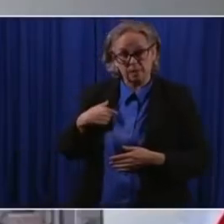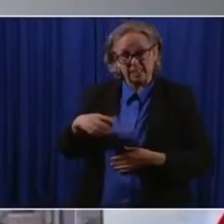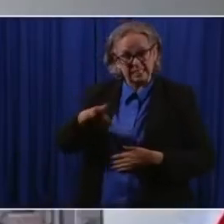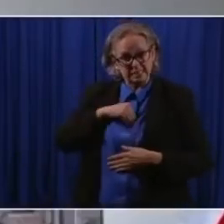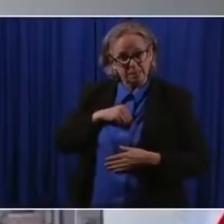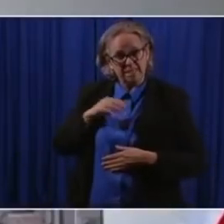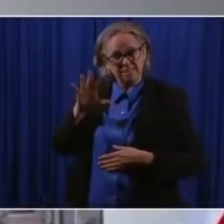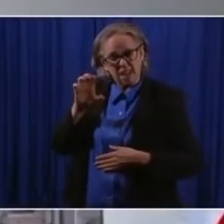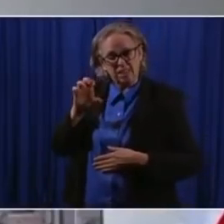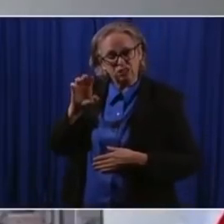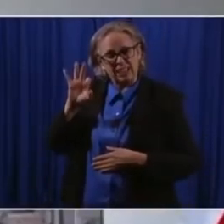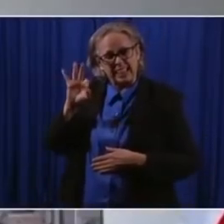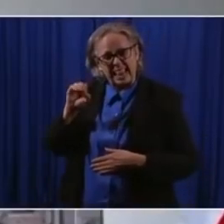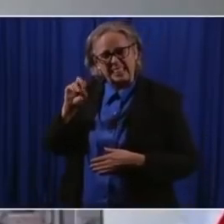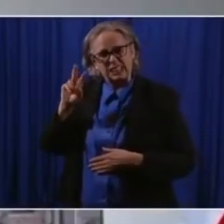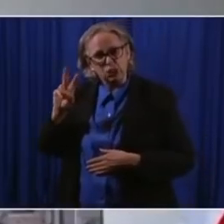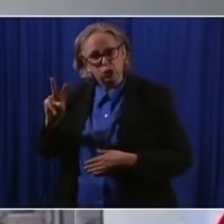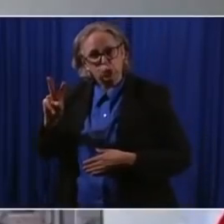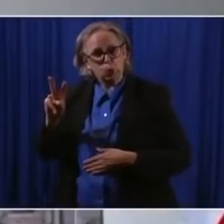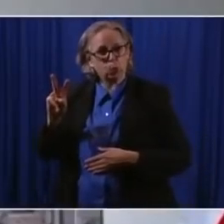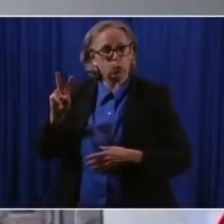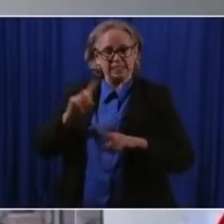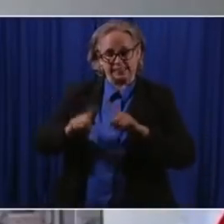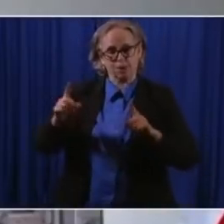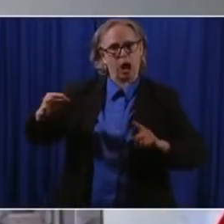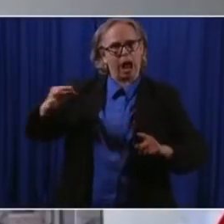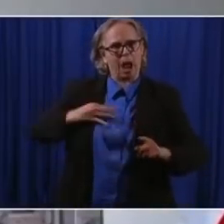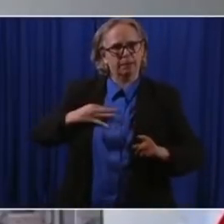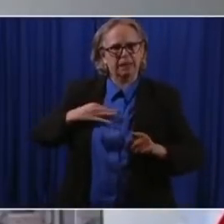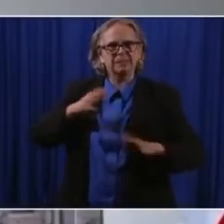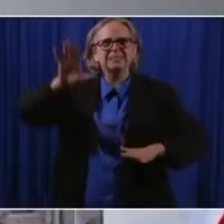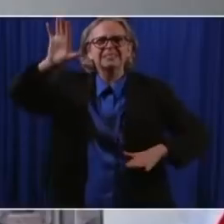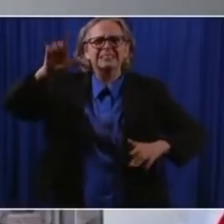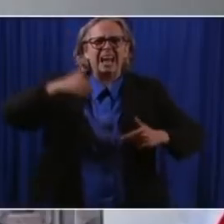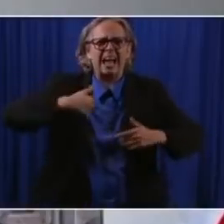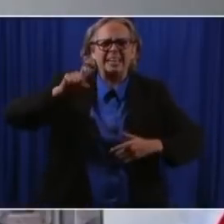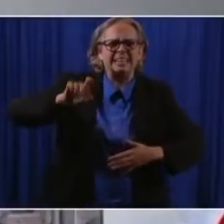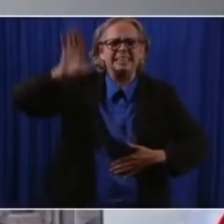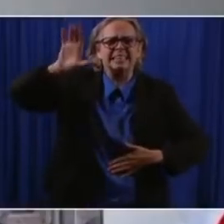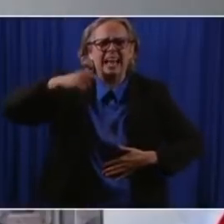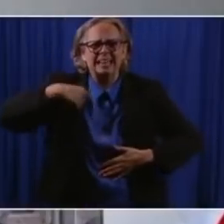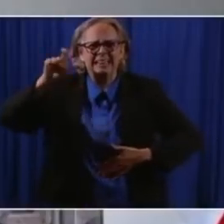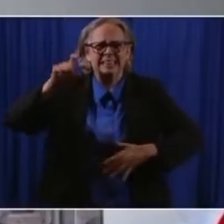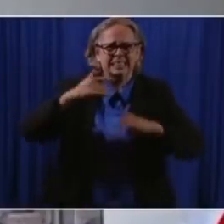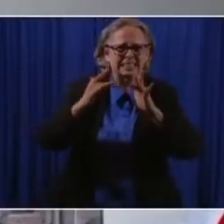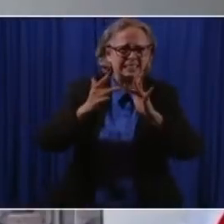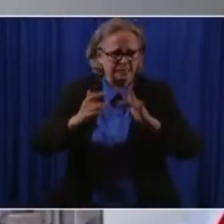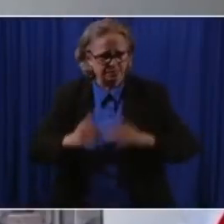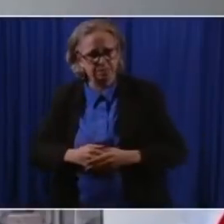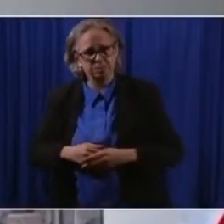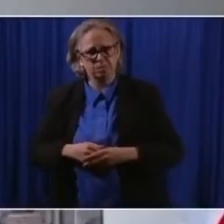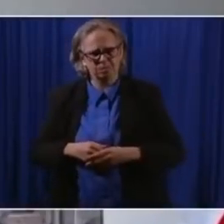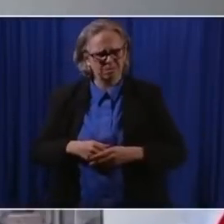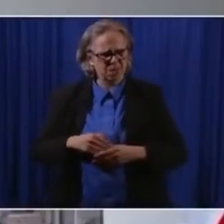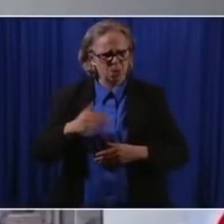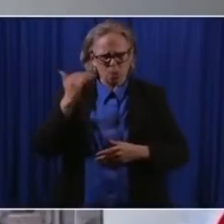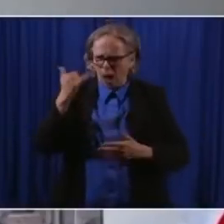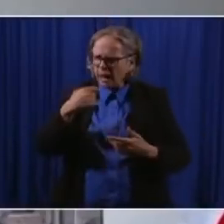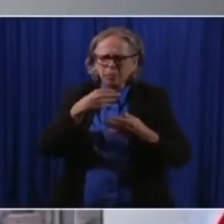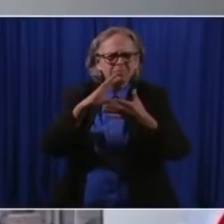from schools across the state. The reason I'm bringing this up is tomorrow's the deadline. You've got to get